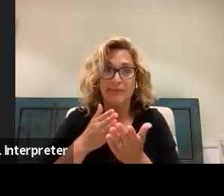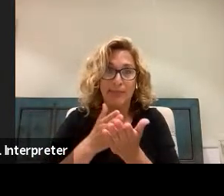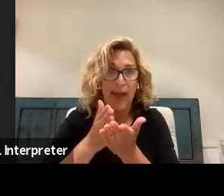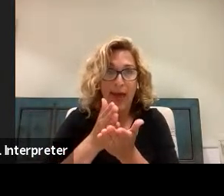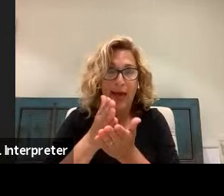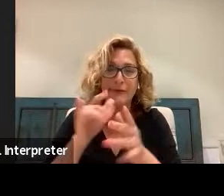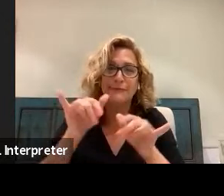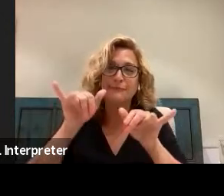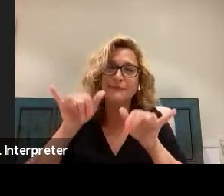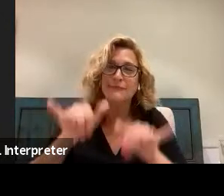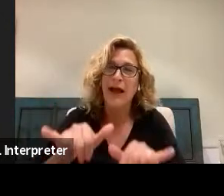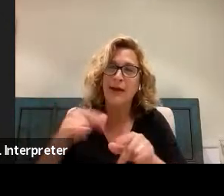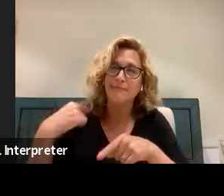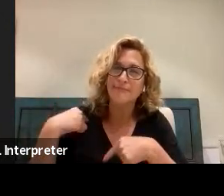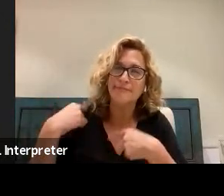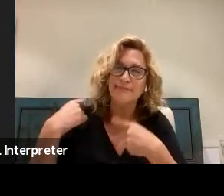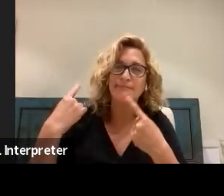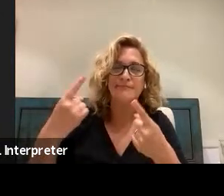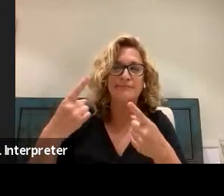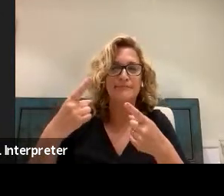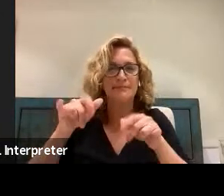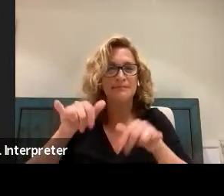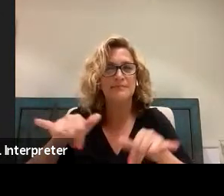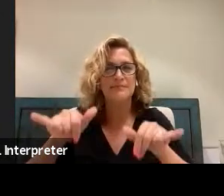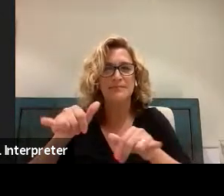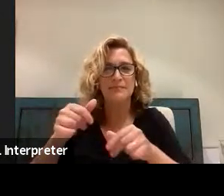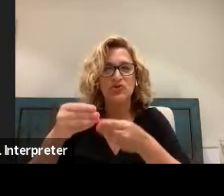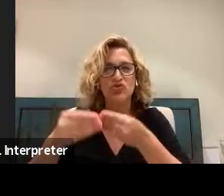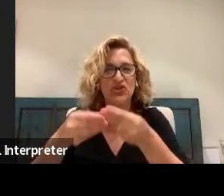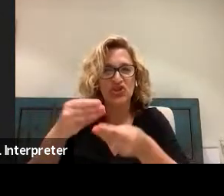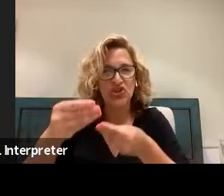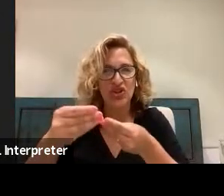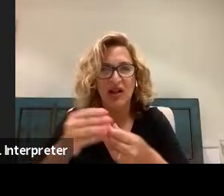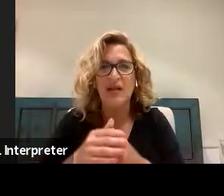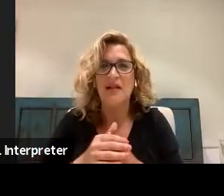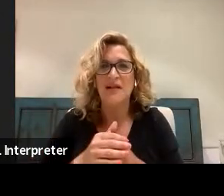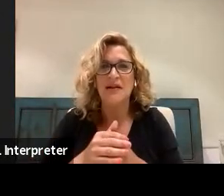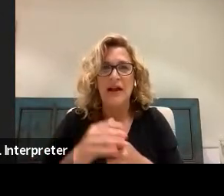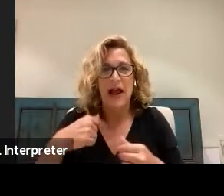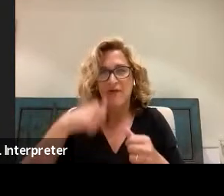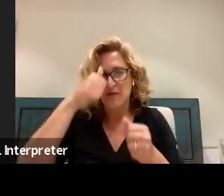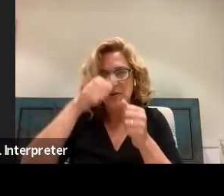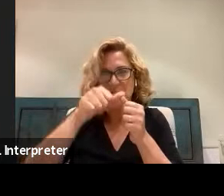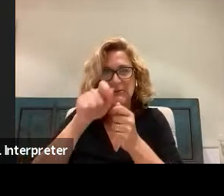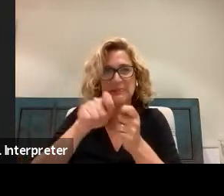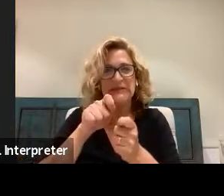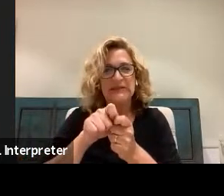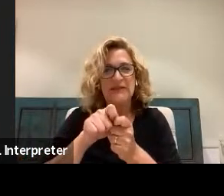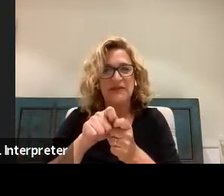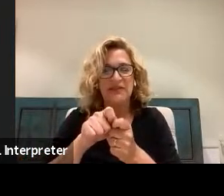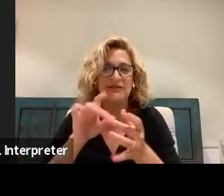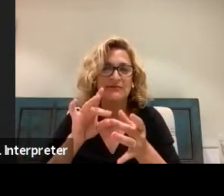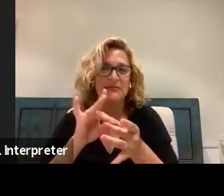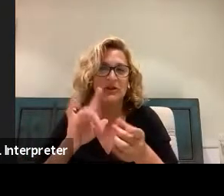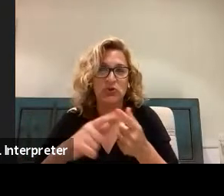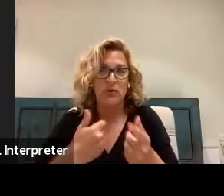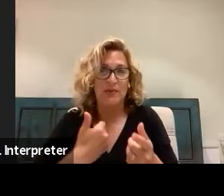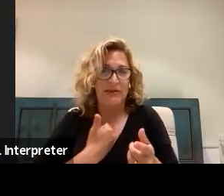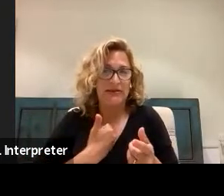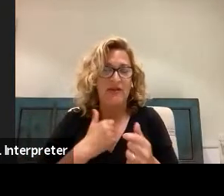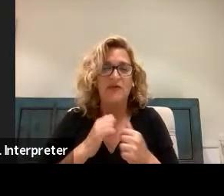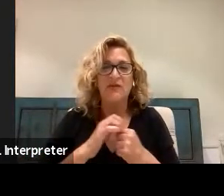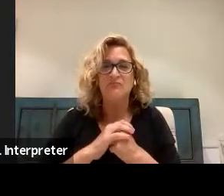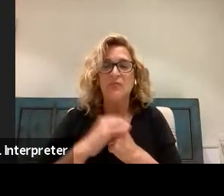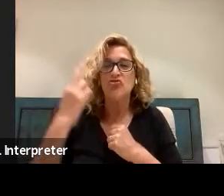and I distinctly remember saying to myself, as I started to realize that